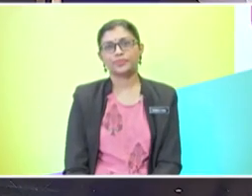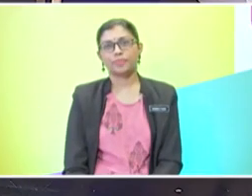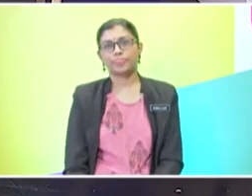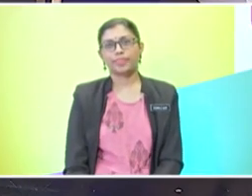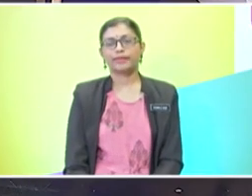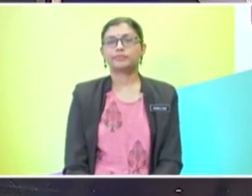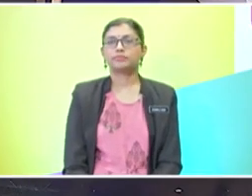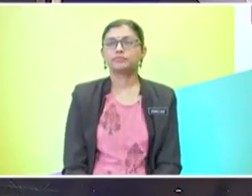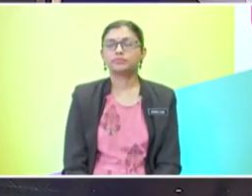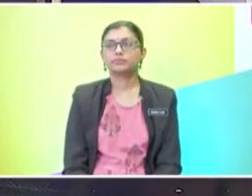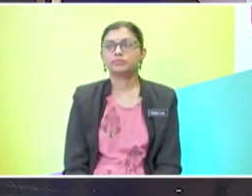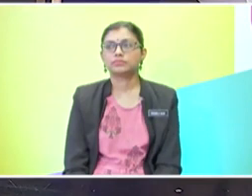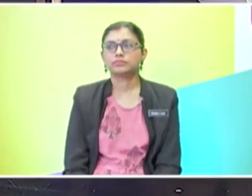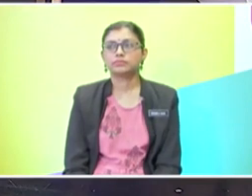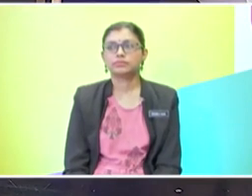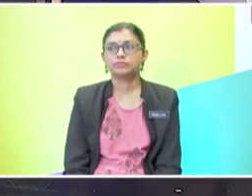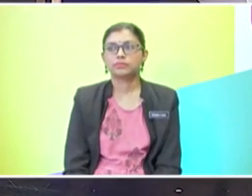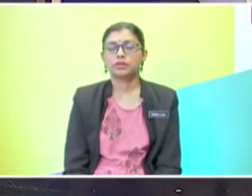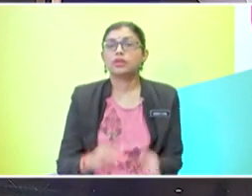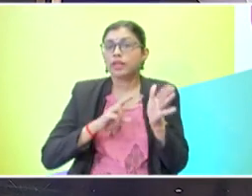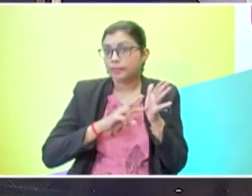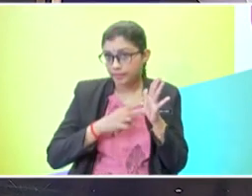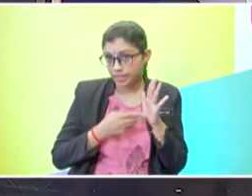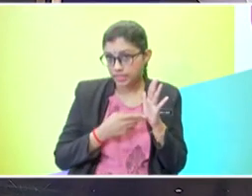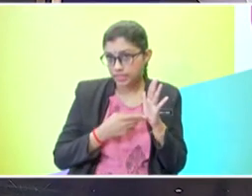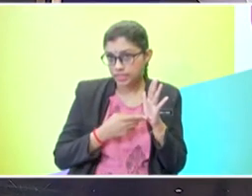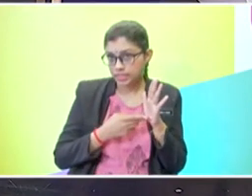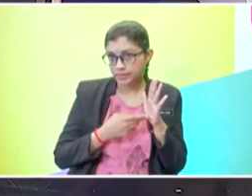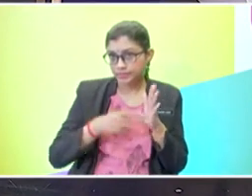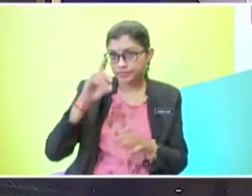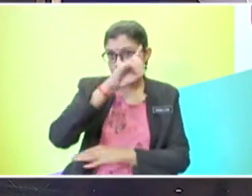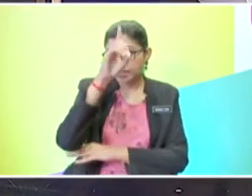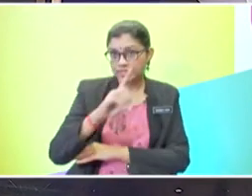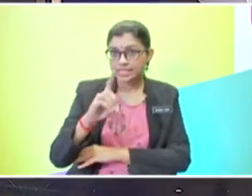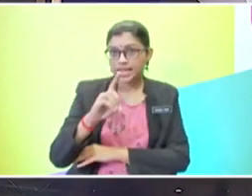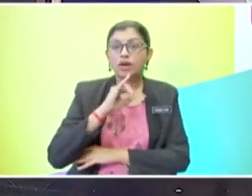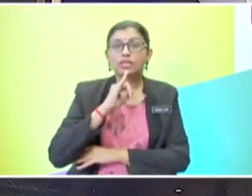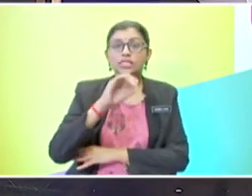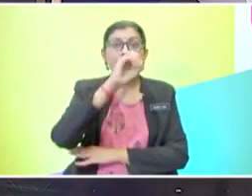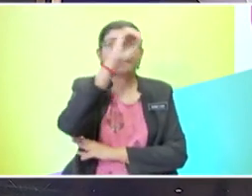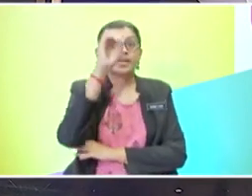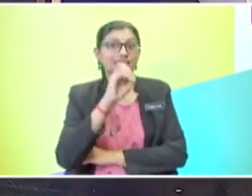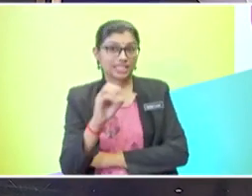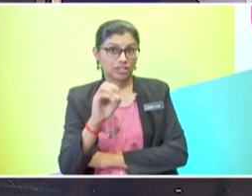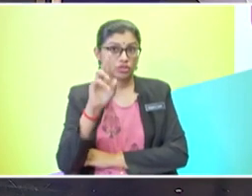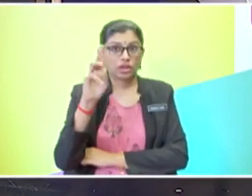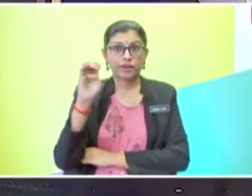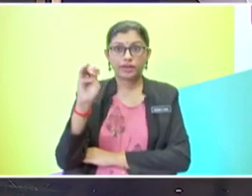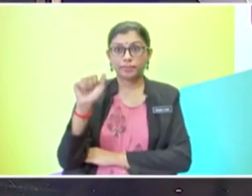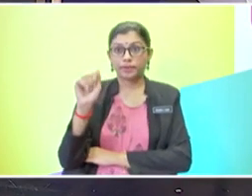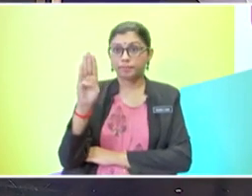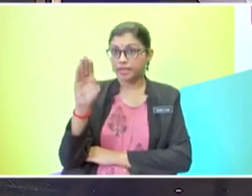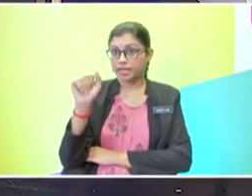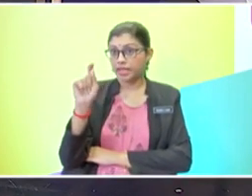that means, if correct me if I'm wrong, so discount is always shown in a percentage form, but rebate is directly the amount that